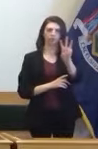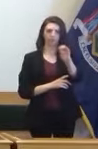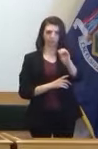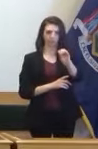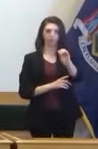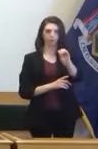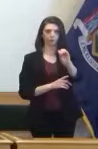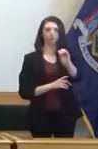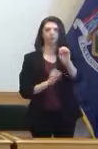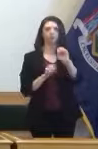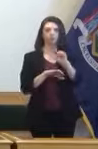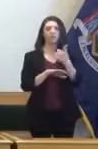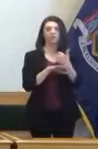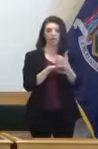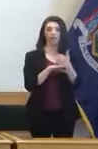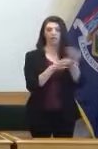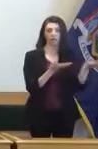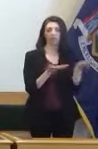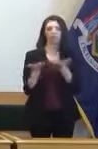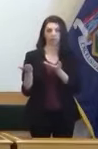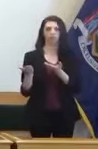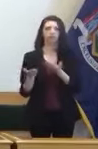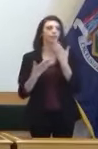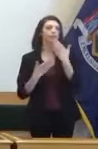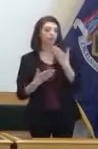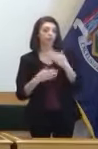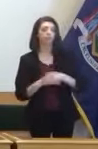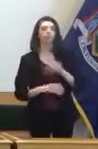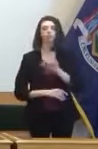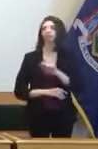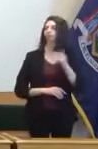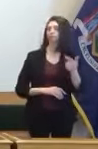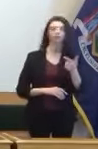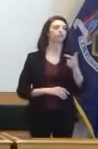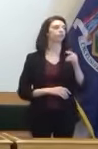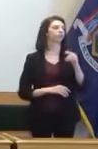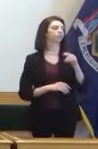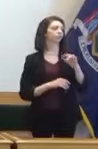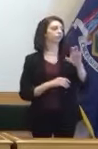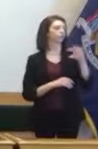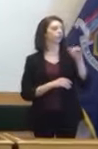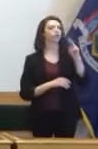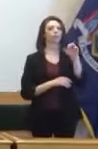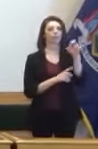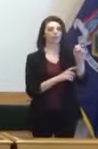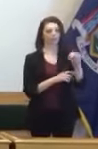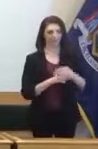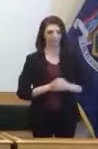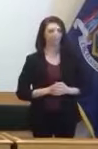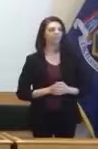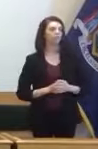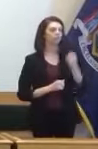315-349-3260 to arrange procurement. Thank you. I'll turn it back now to Chairman Weatherup for questions.